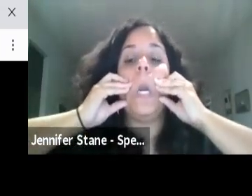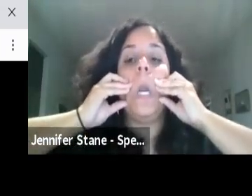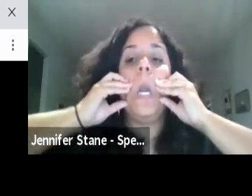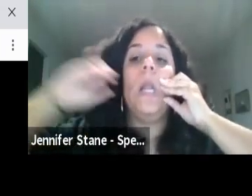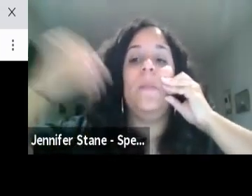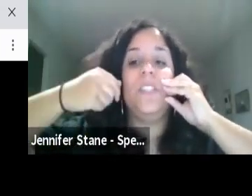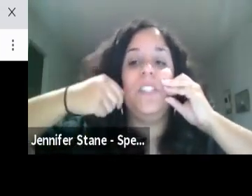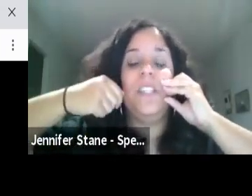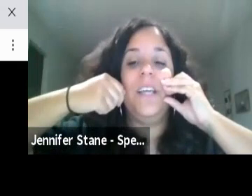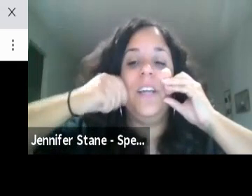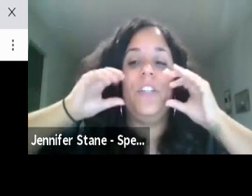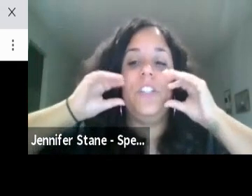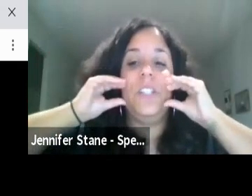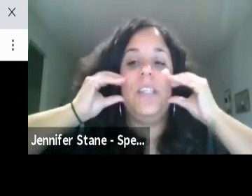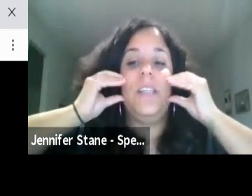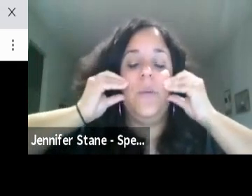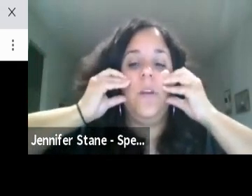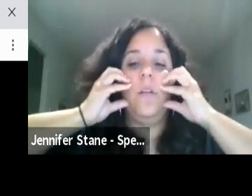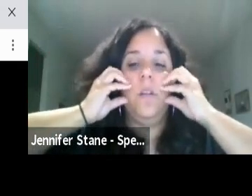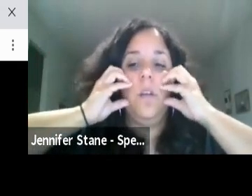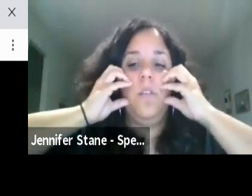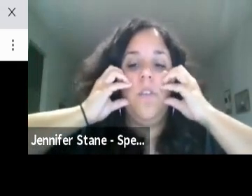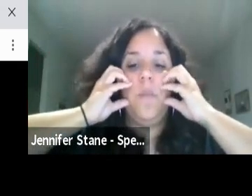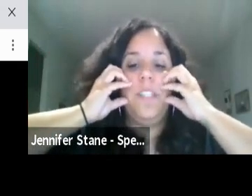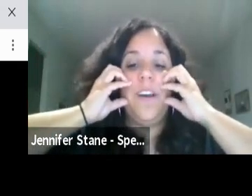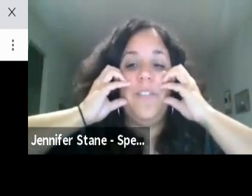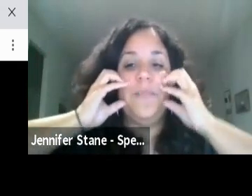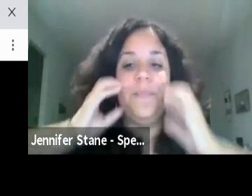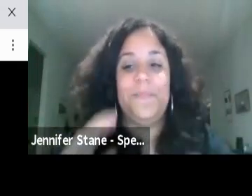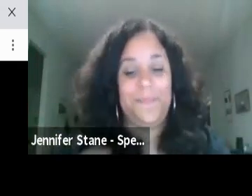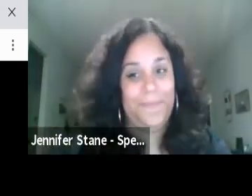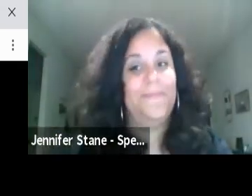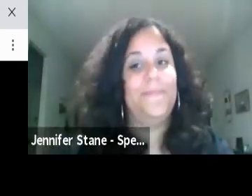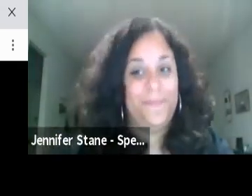like, and they put the suction in there and you're just chilling in there with your foamy stuff.